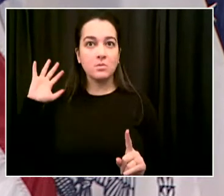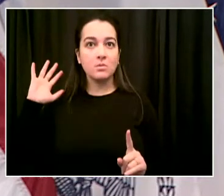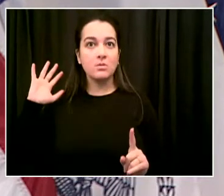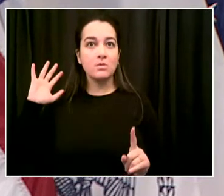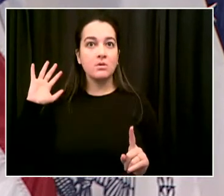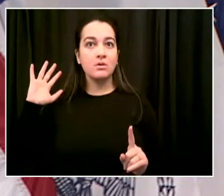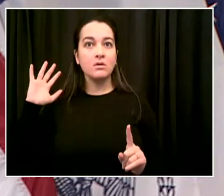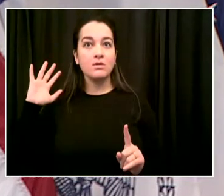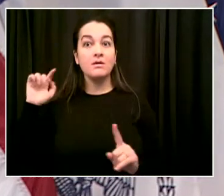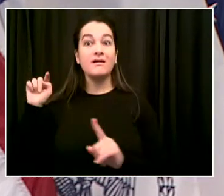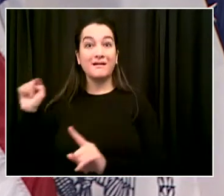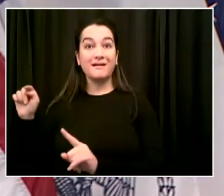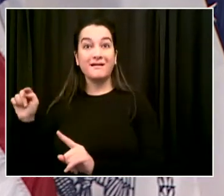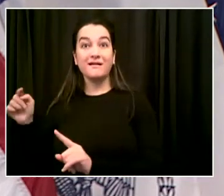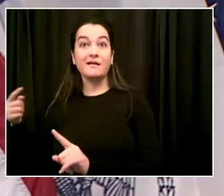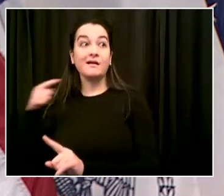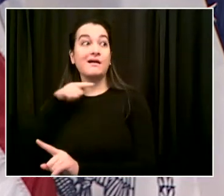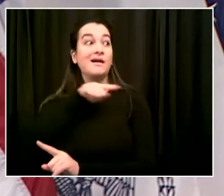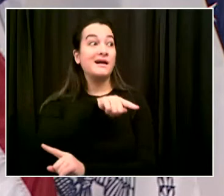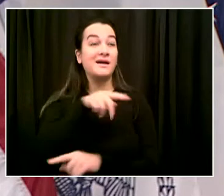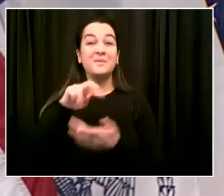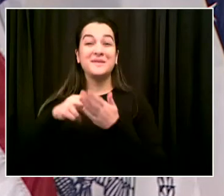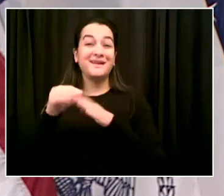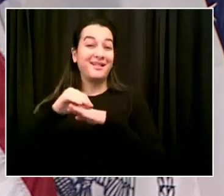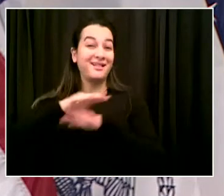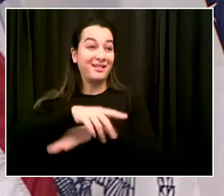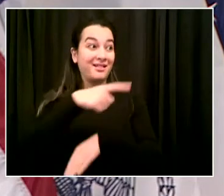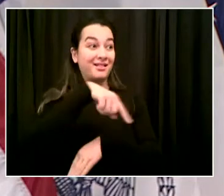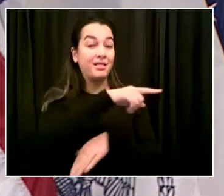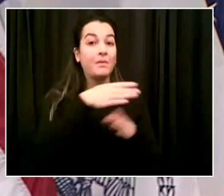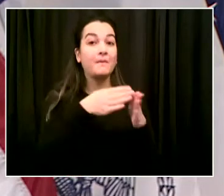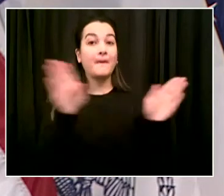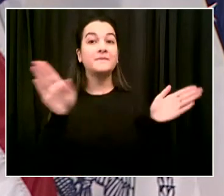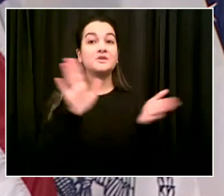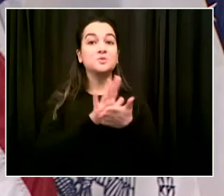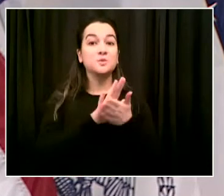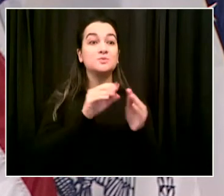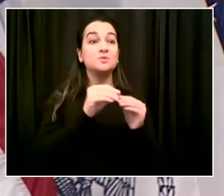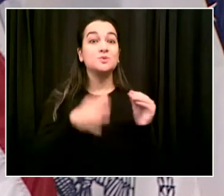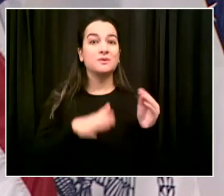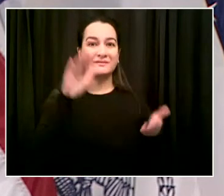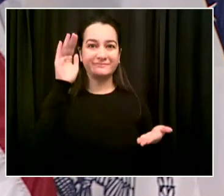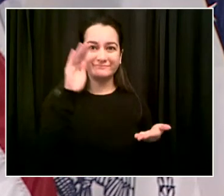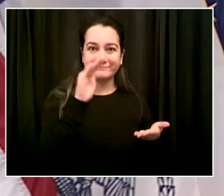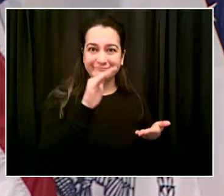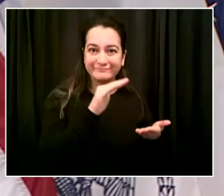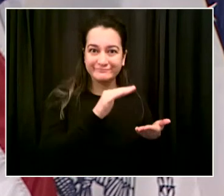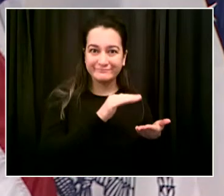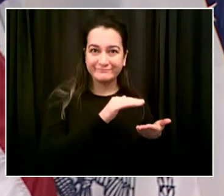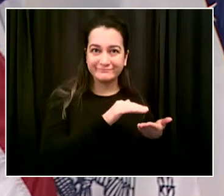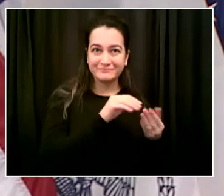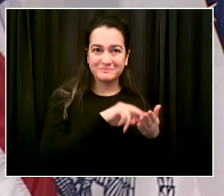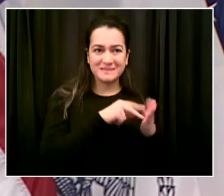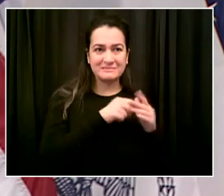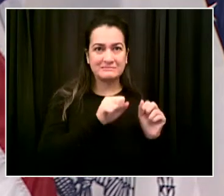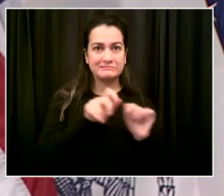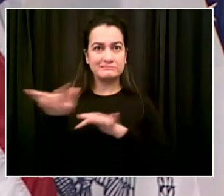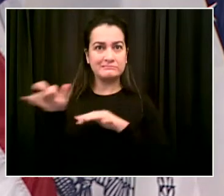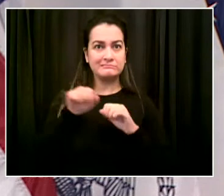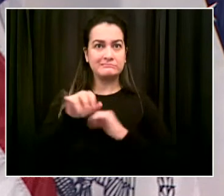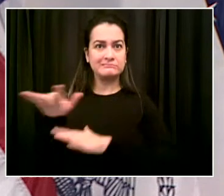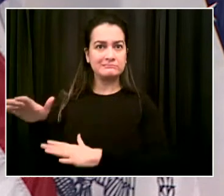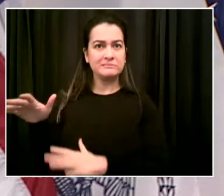on that and give us a sense of why you think that's happening, that kind of trend we've seen over the past